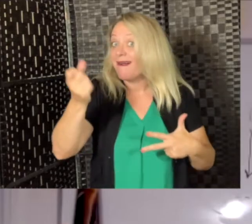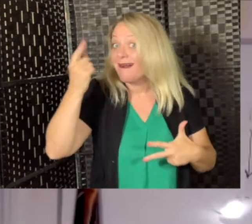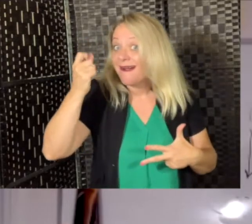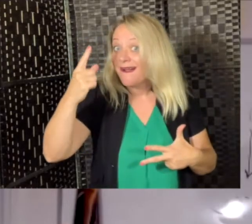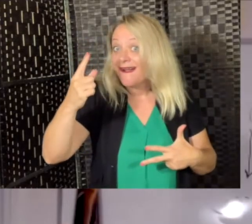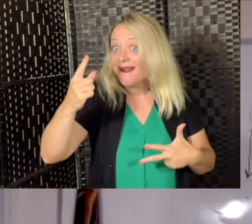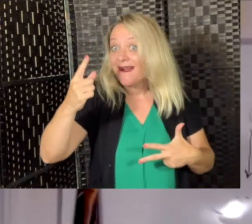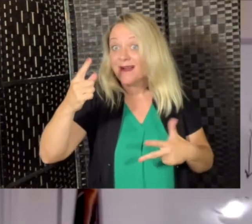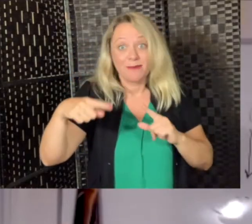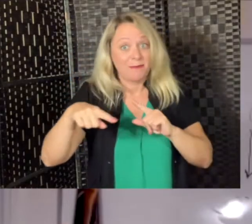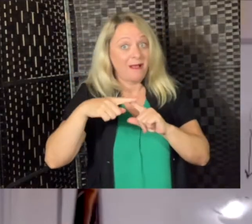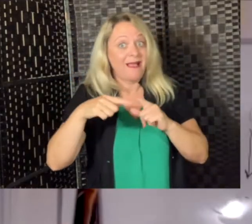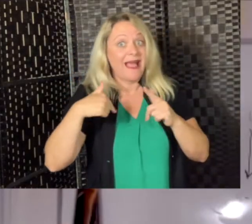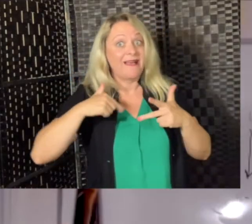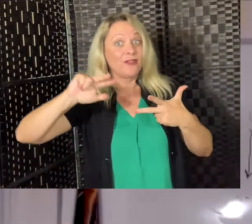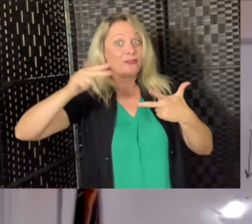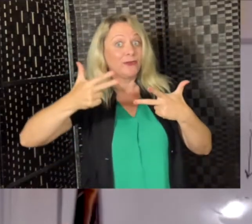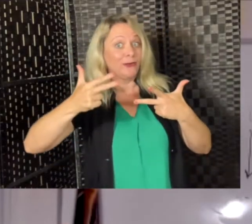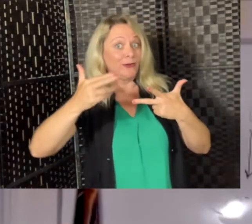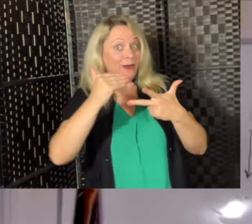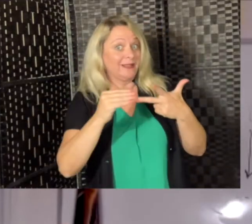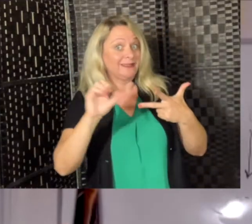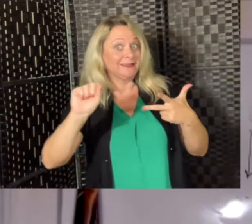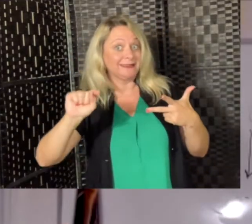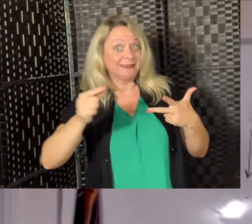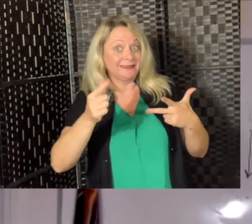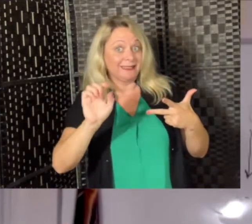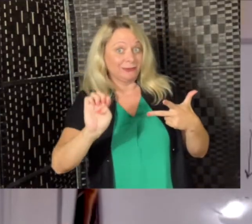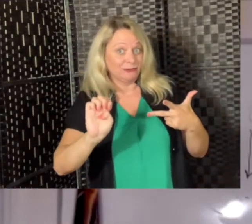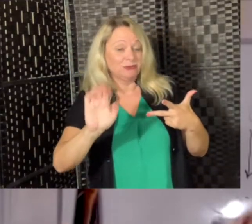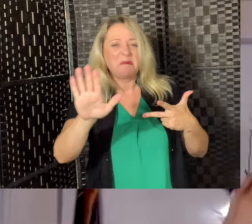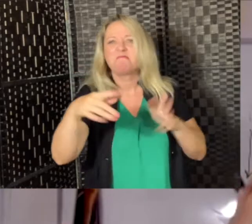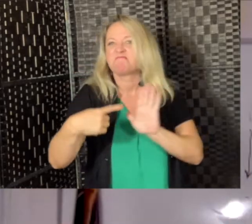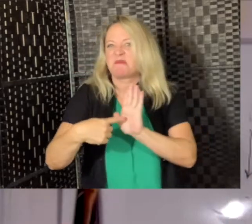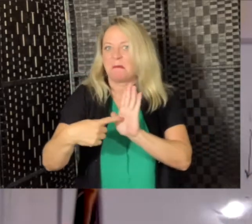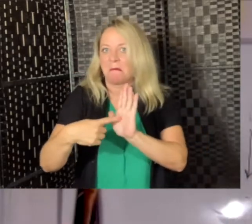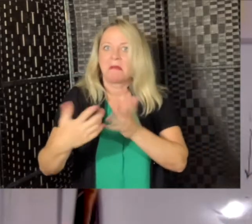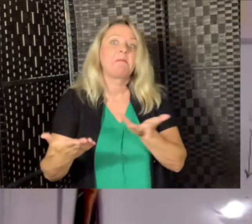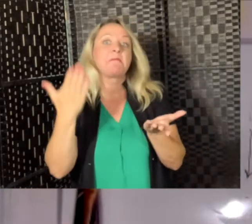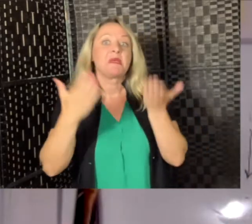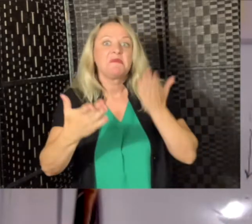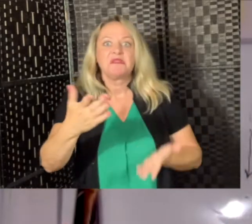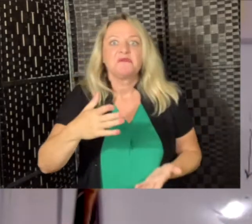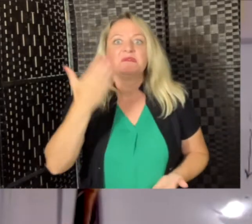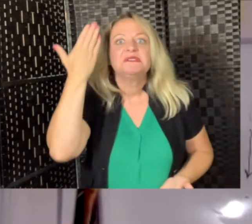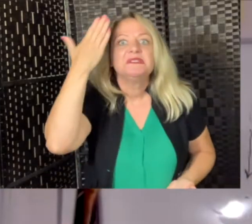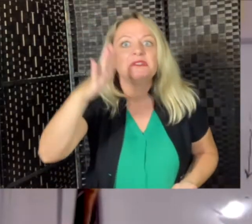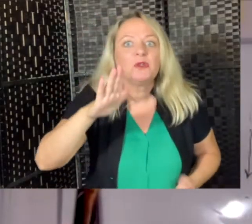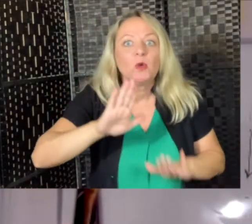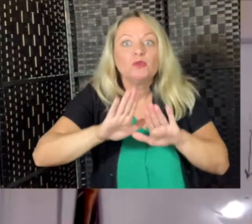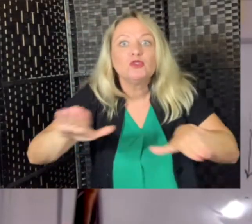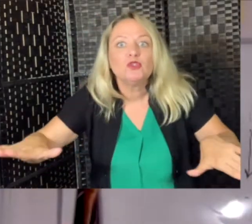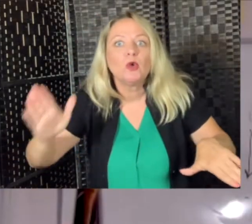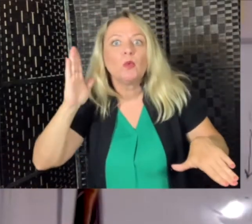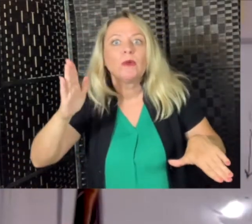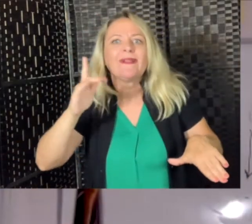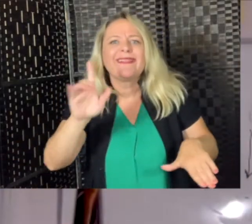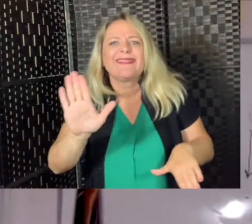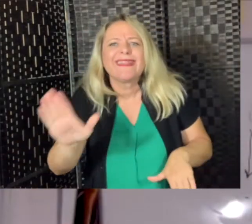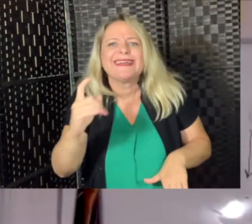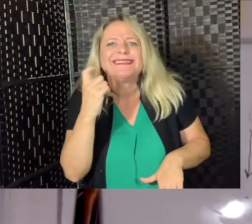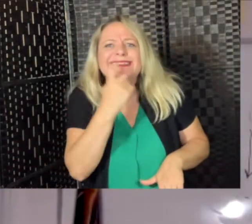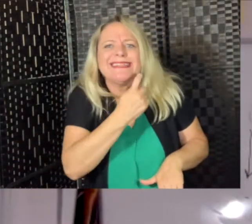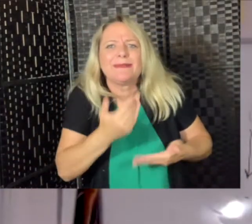For example, if you didn't know that children lose their child teeth so the big teeth can